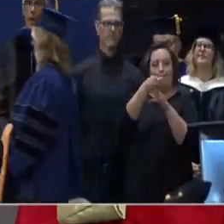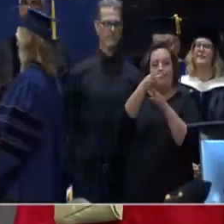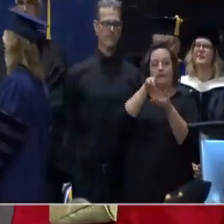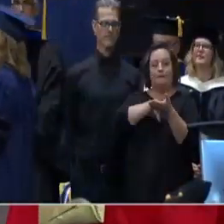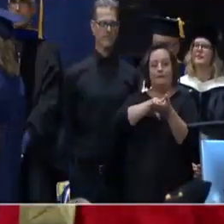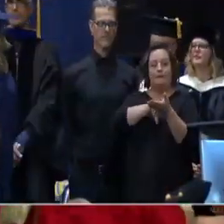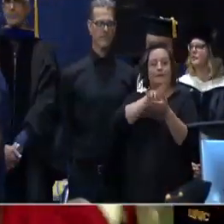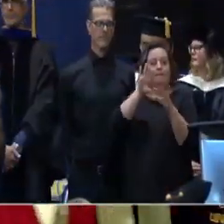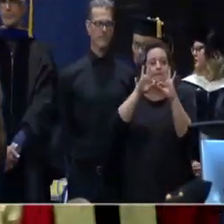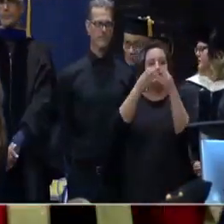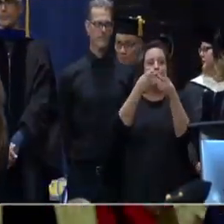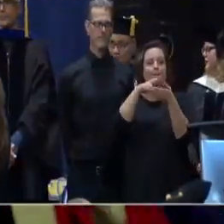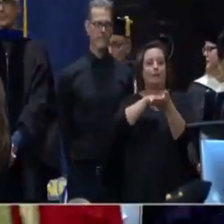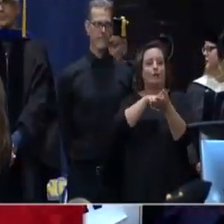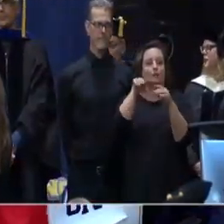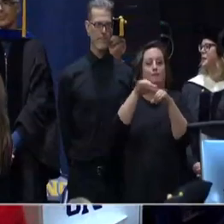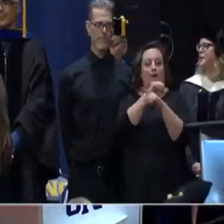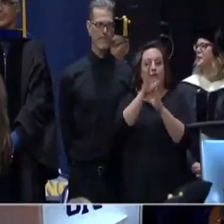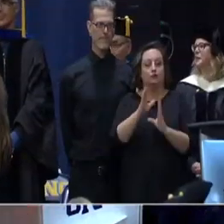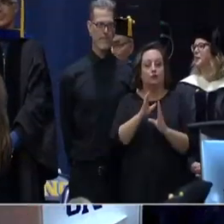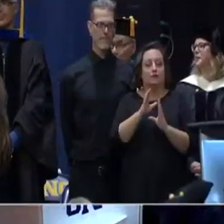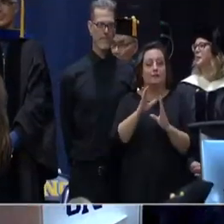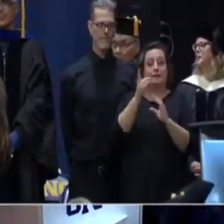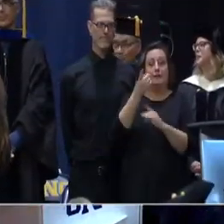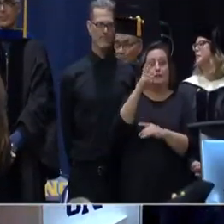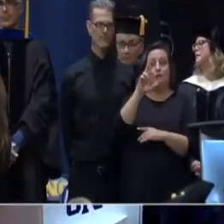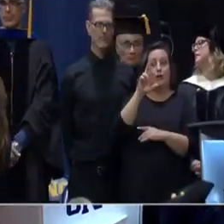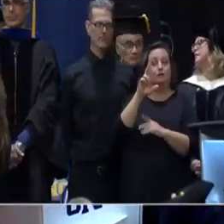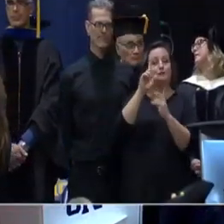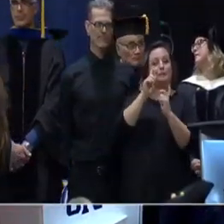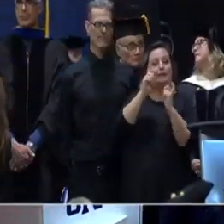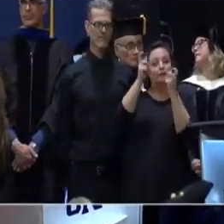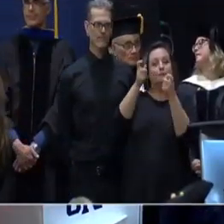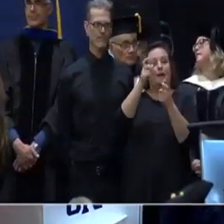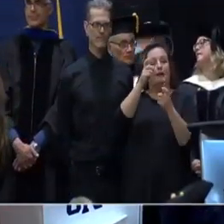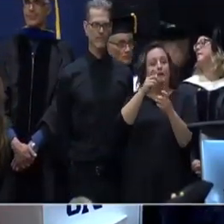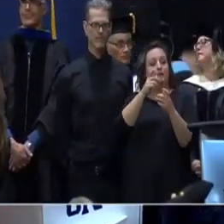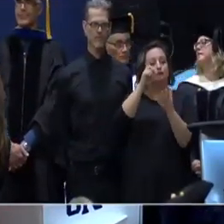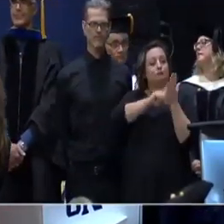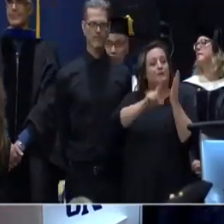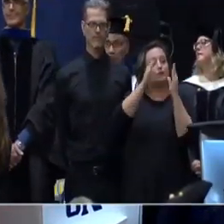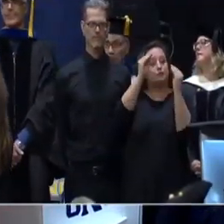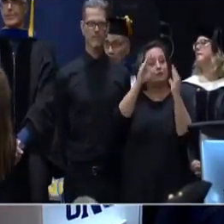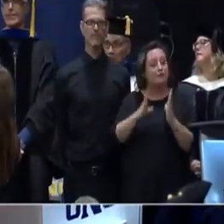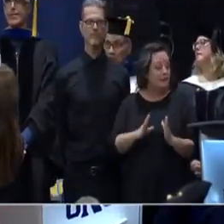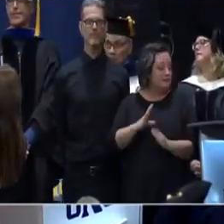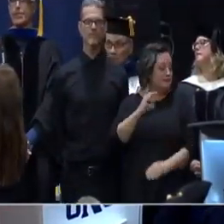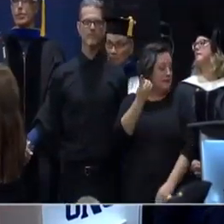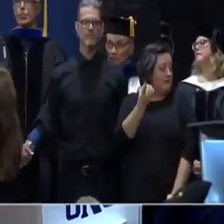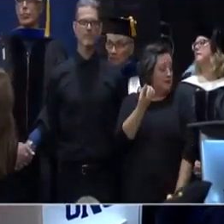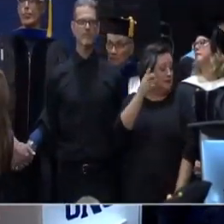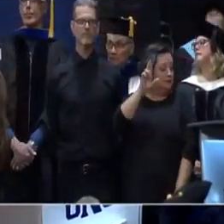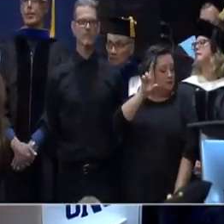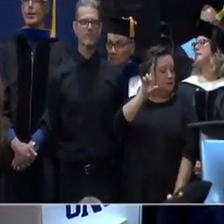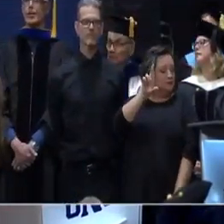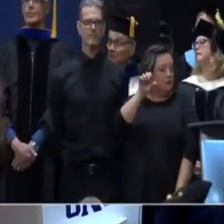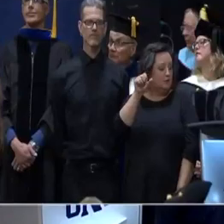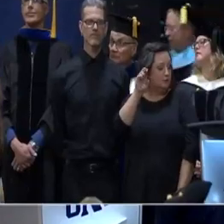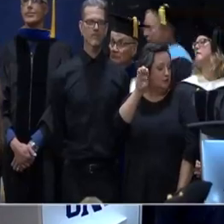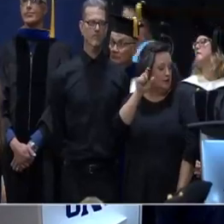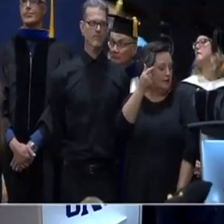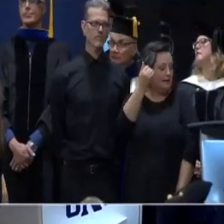family nurse practitioner. Dr. Kemper is being hooded by research professor Dr. Einlig.